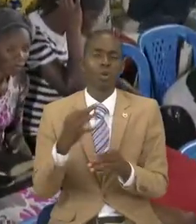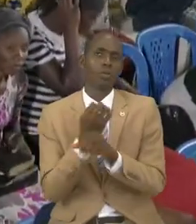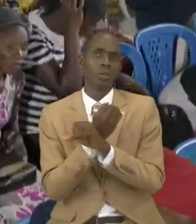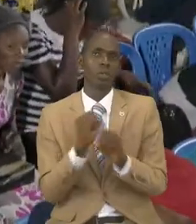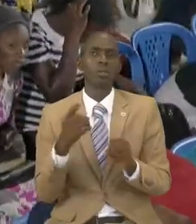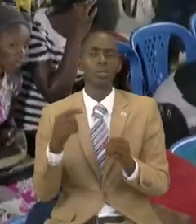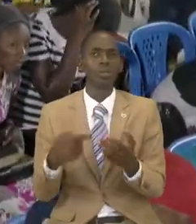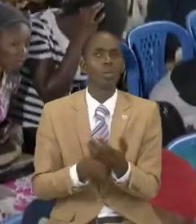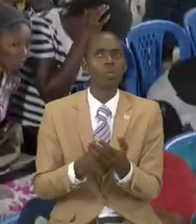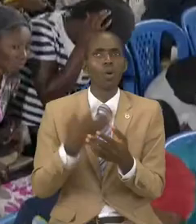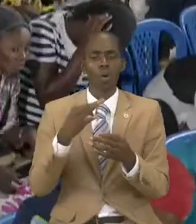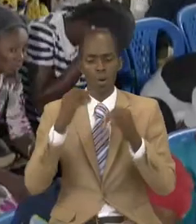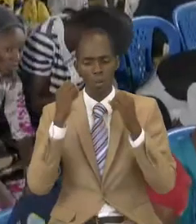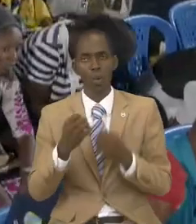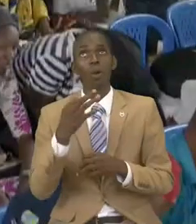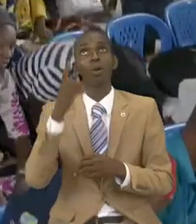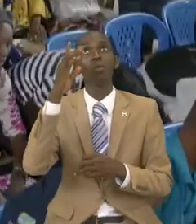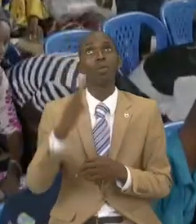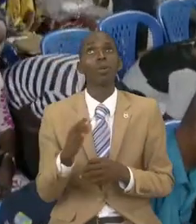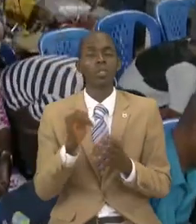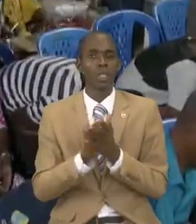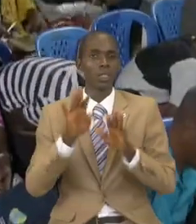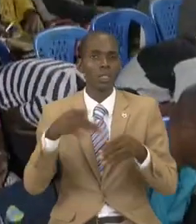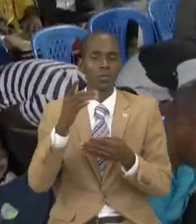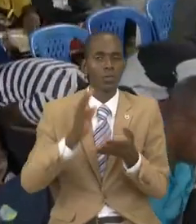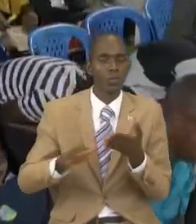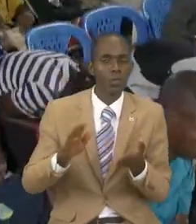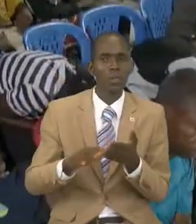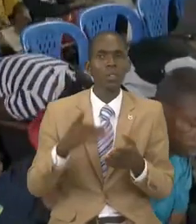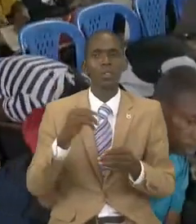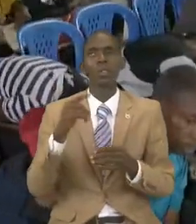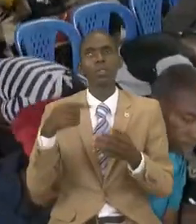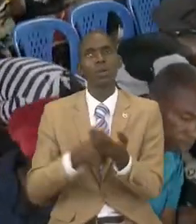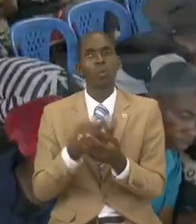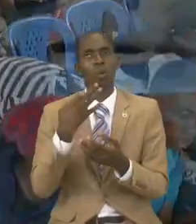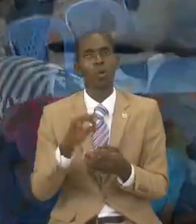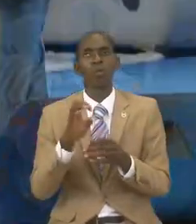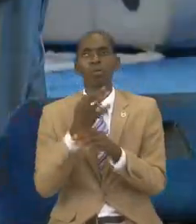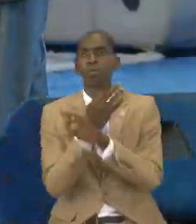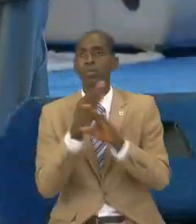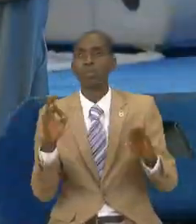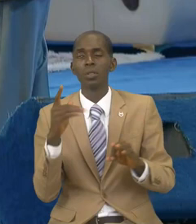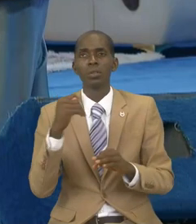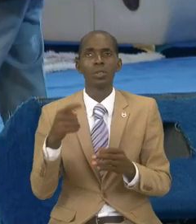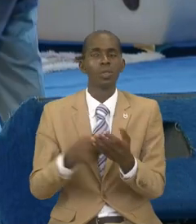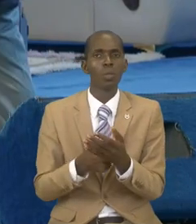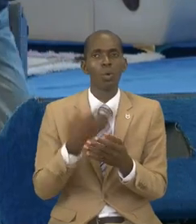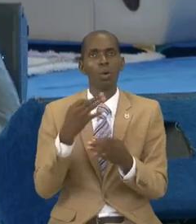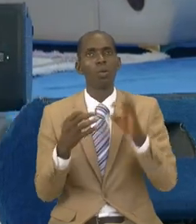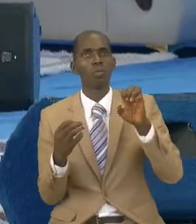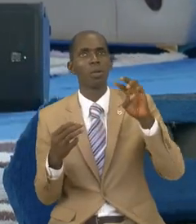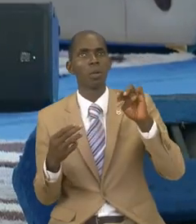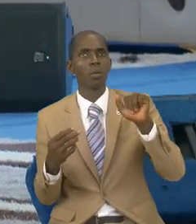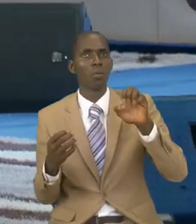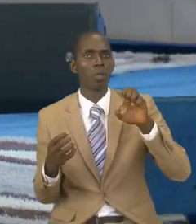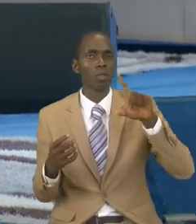the power of God that gives you pardon and peace in your heart. It's the gospel of emancipation, it's the gospel of Emmanuel, it's the gospel